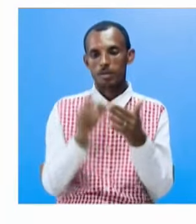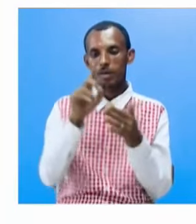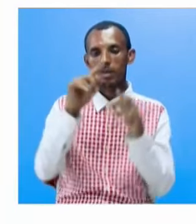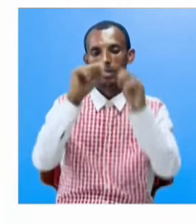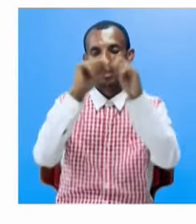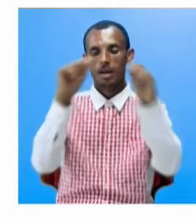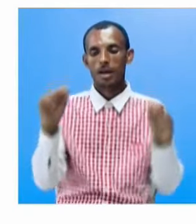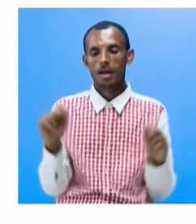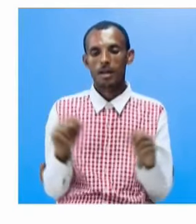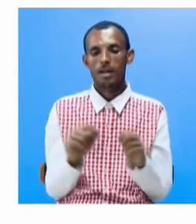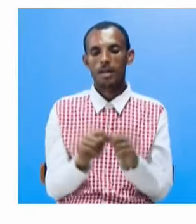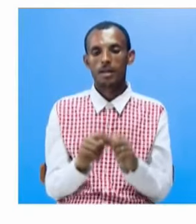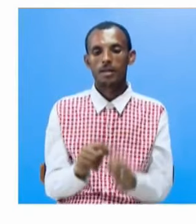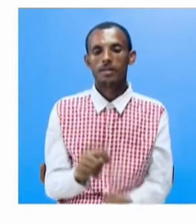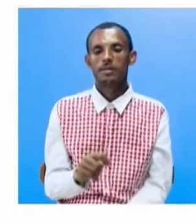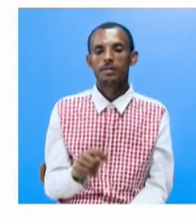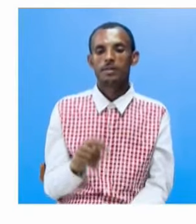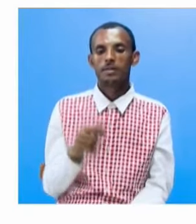triangle